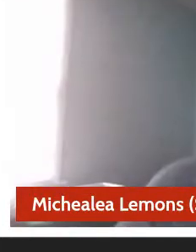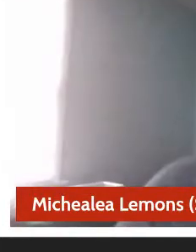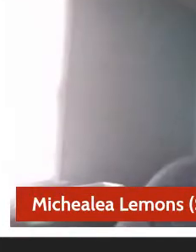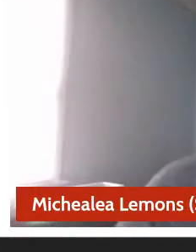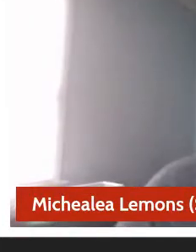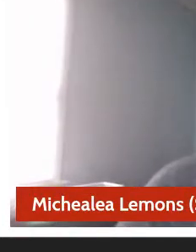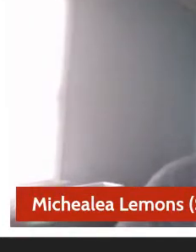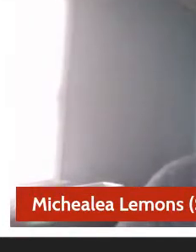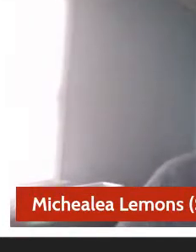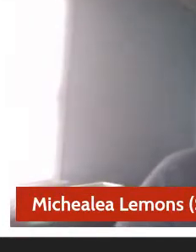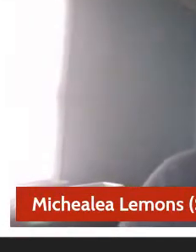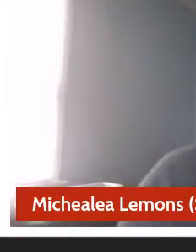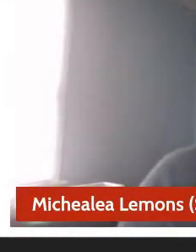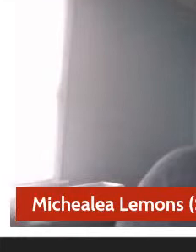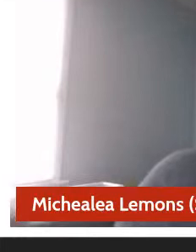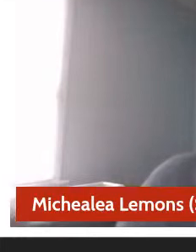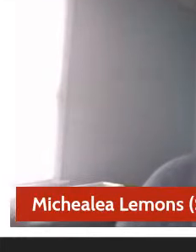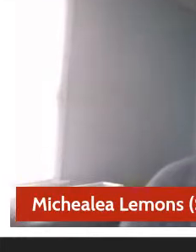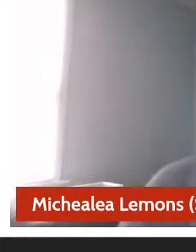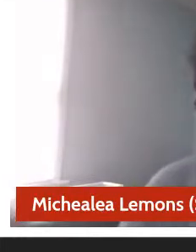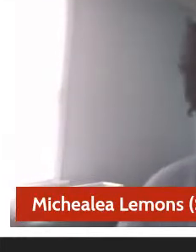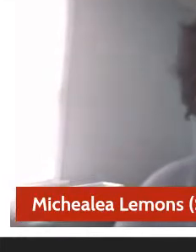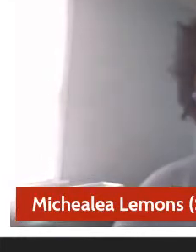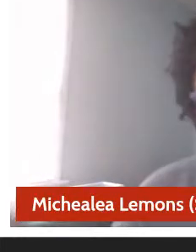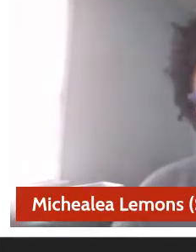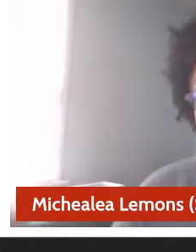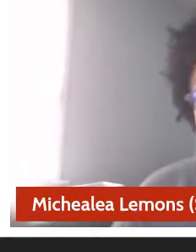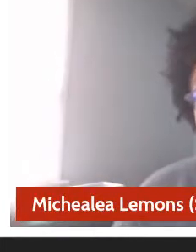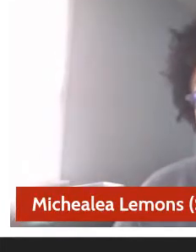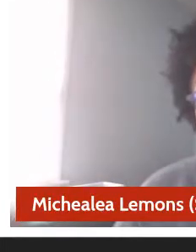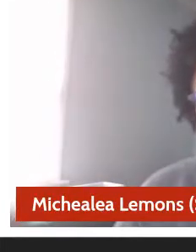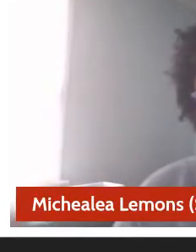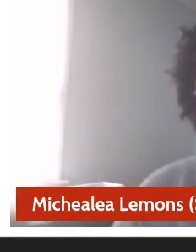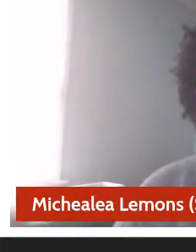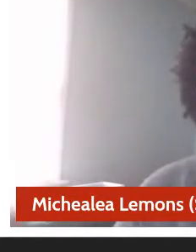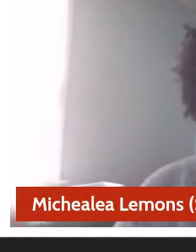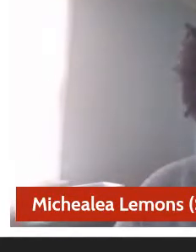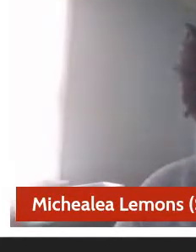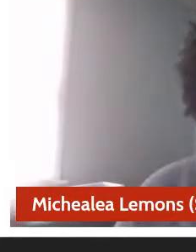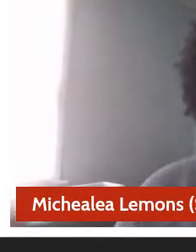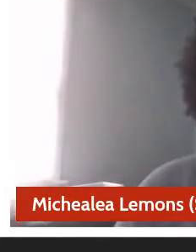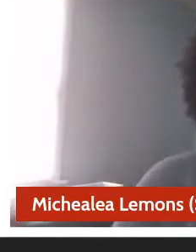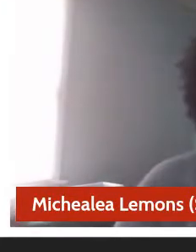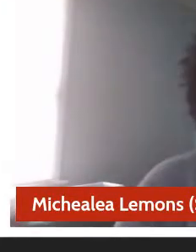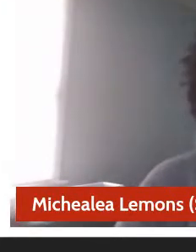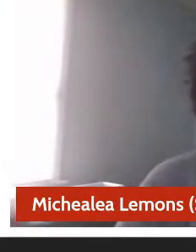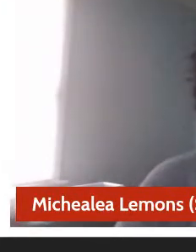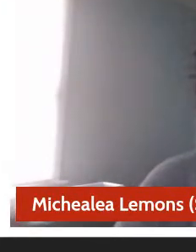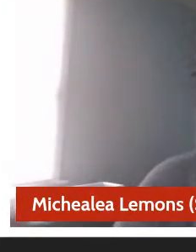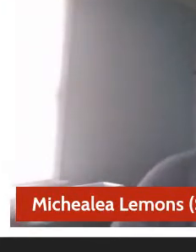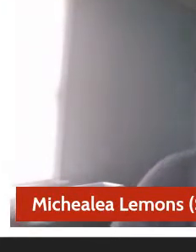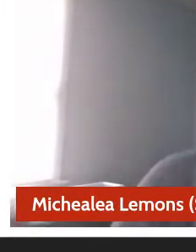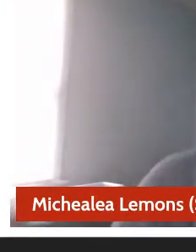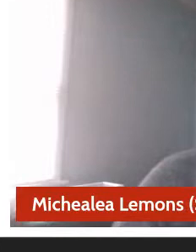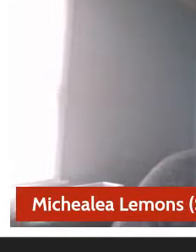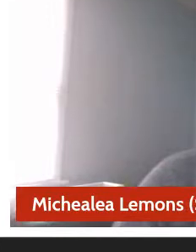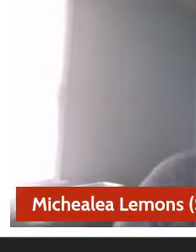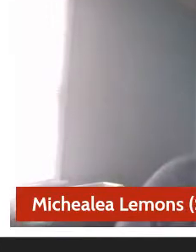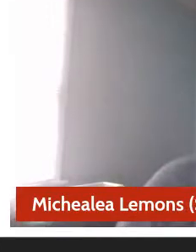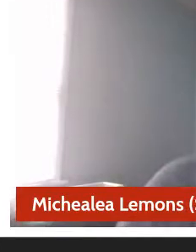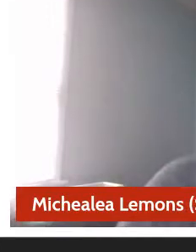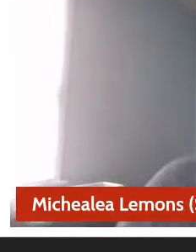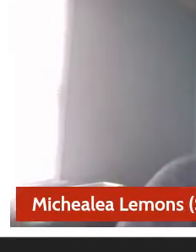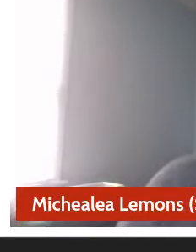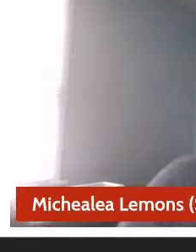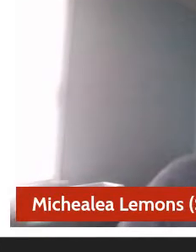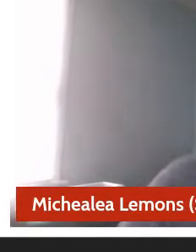definitely laughing quite a bit. We all are. So I just want to make sure that I